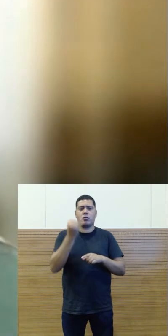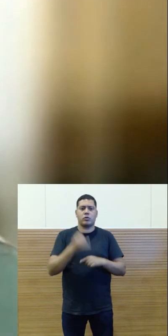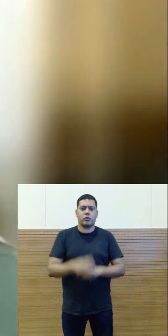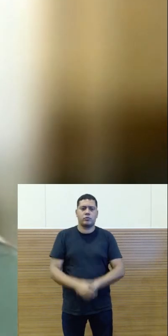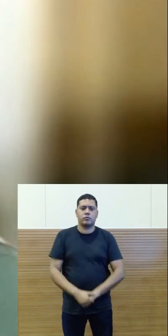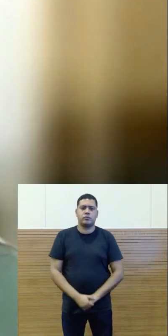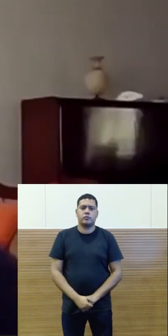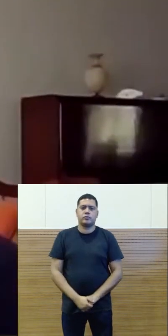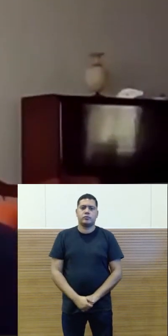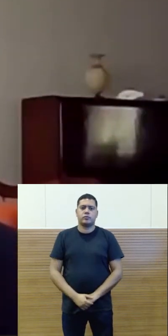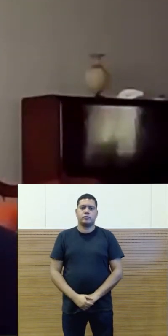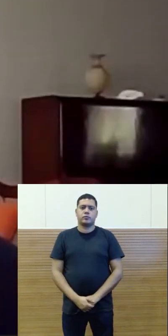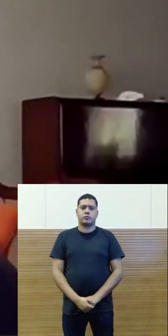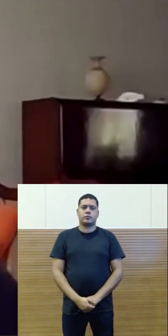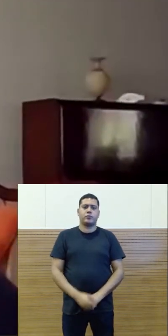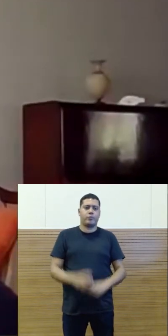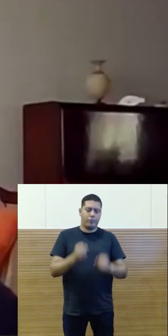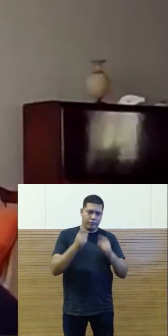an important point to be.